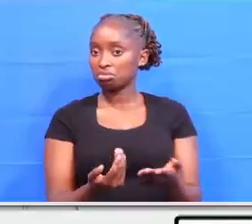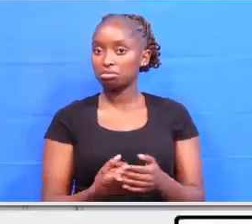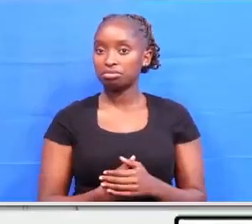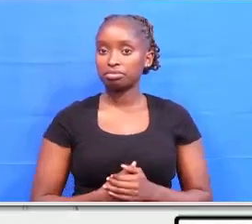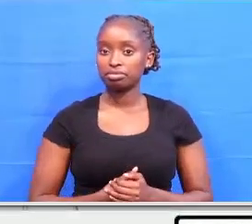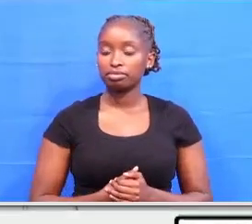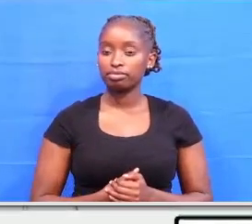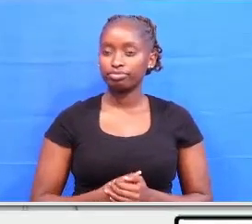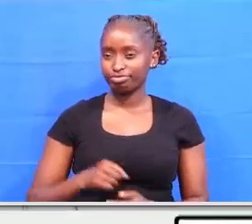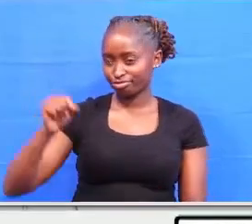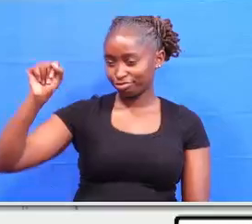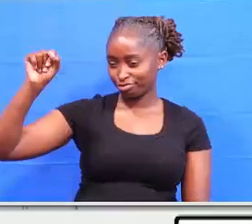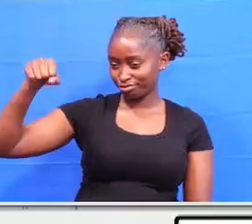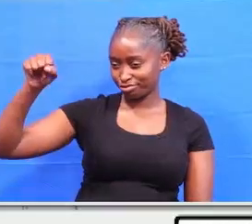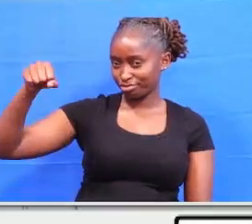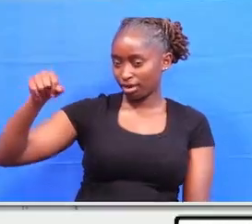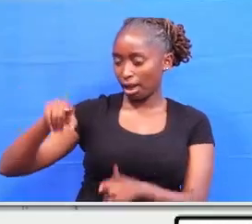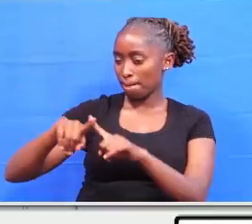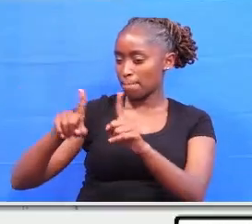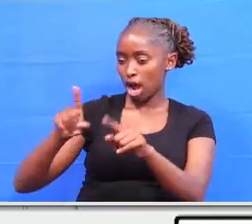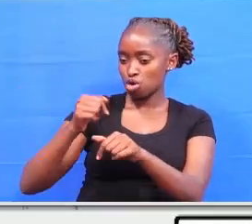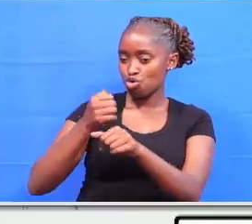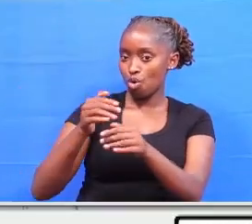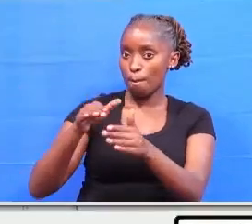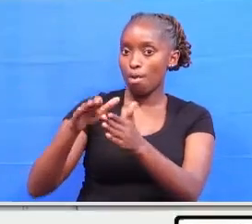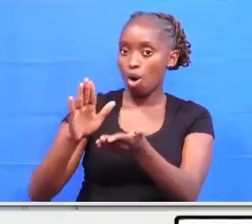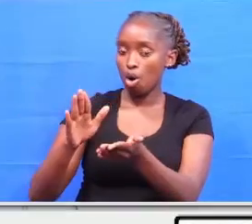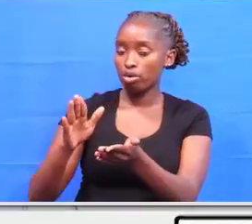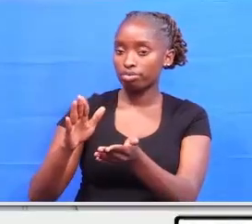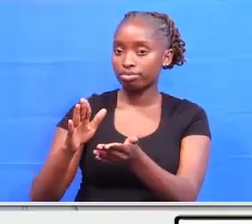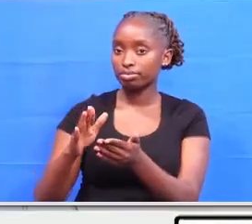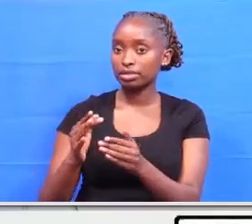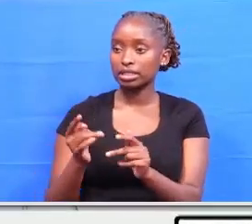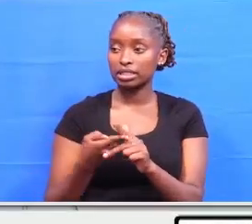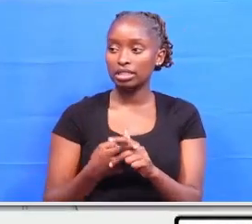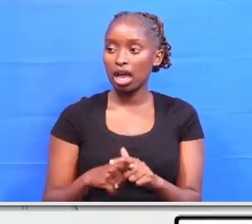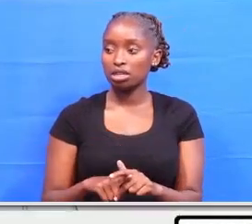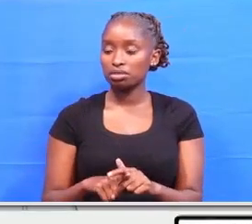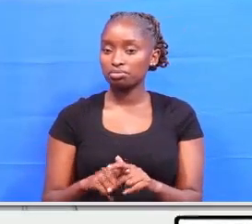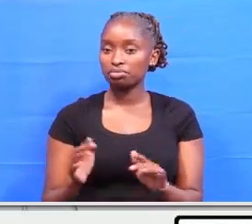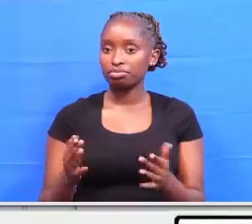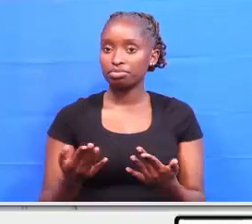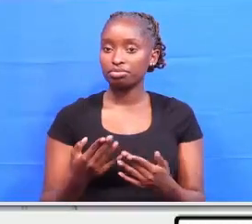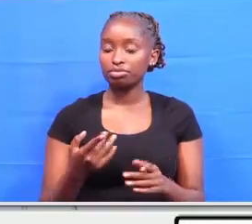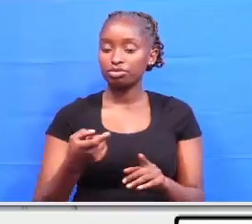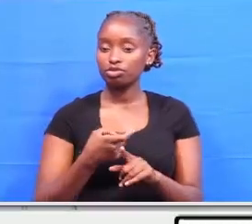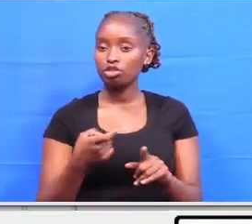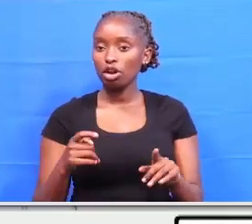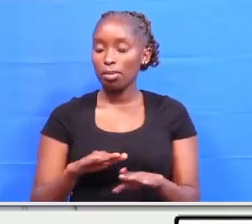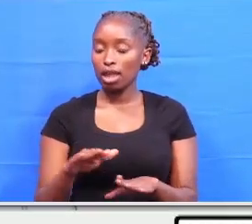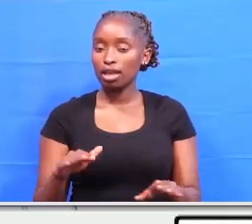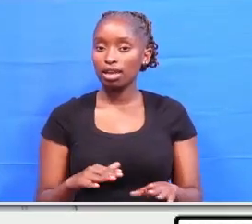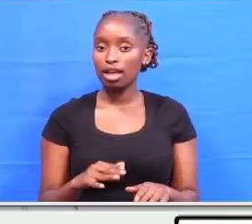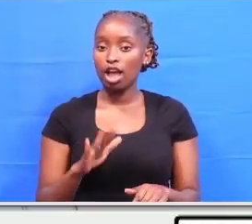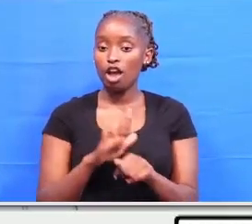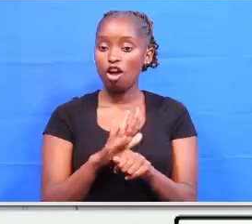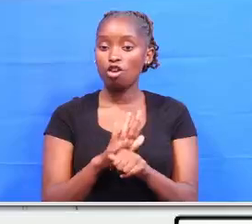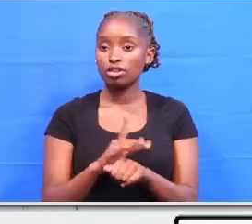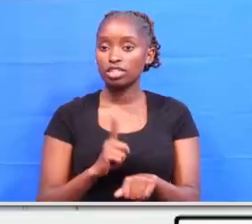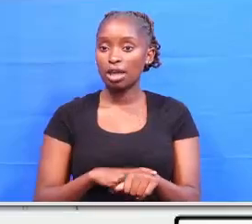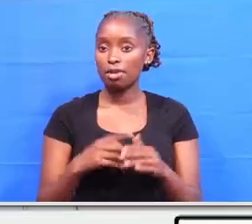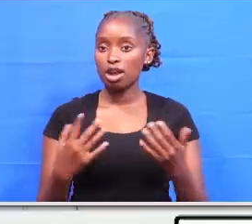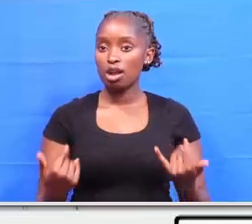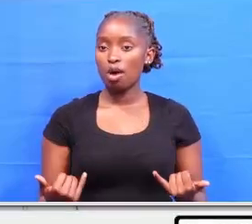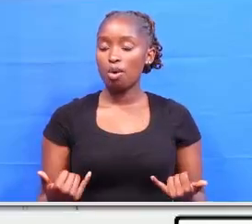Yes, I would, mm-hmm. But I would do more. Mm-hmm. I would start from a point of, and especially now,